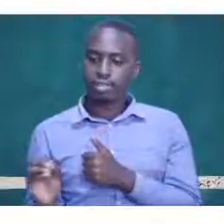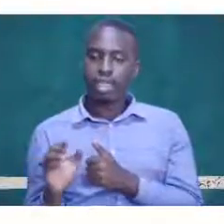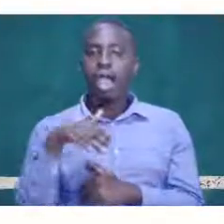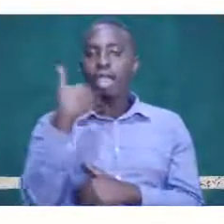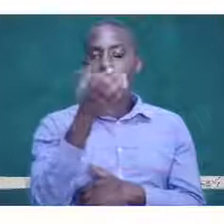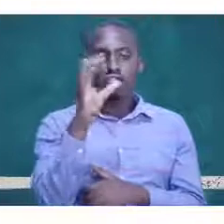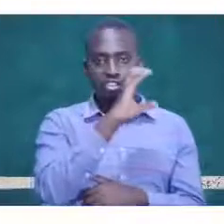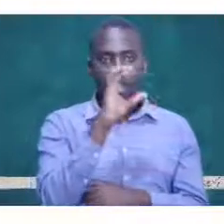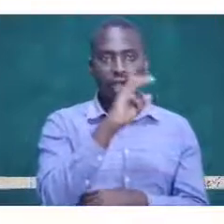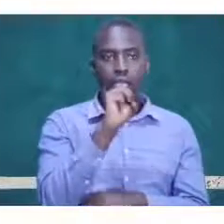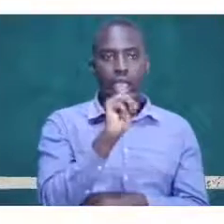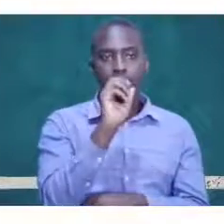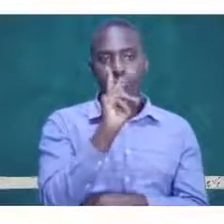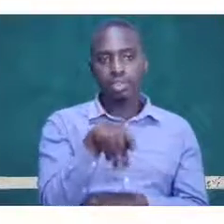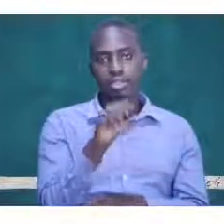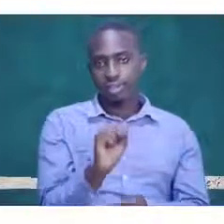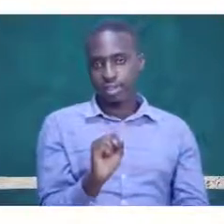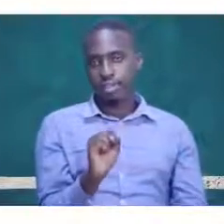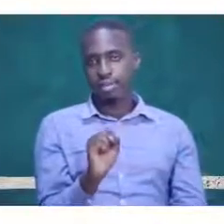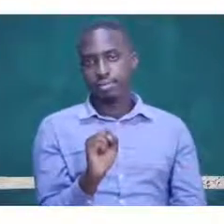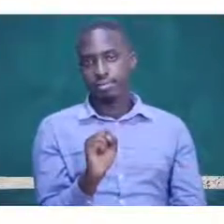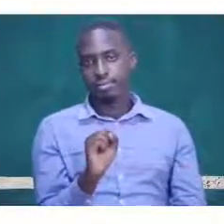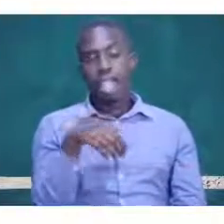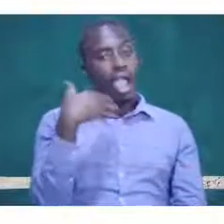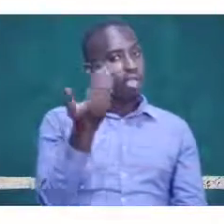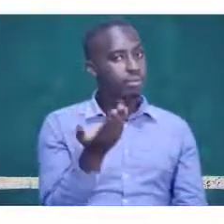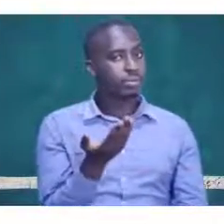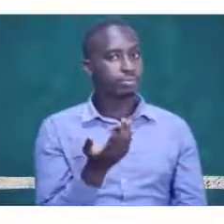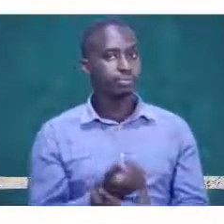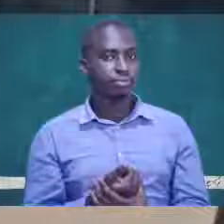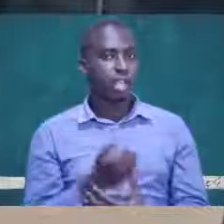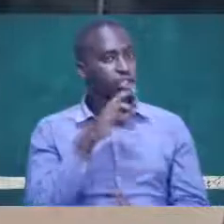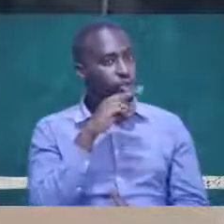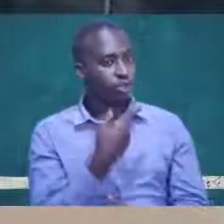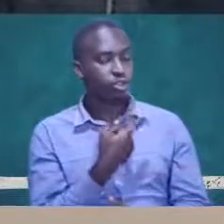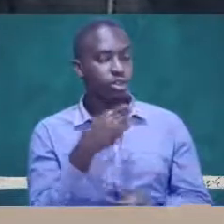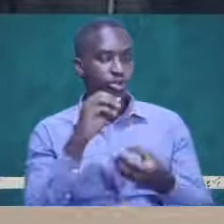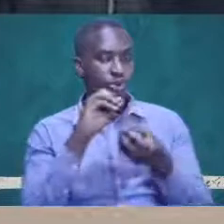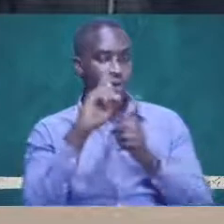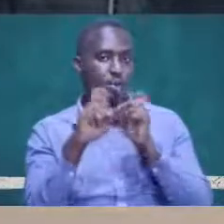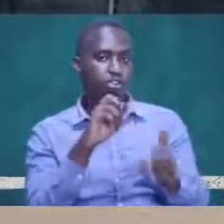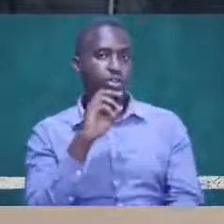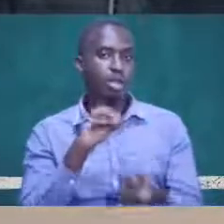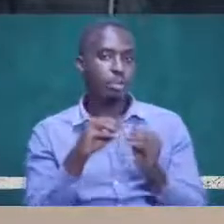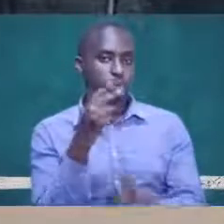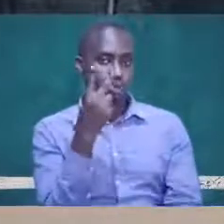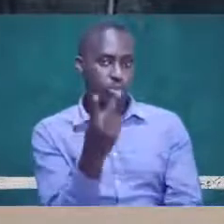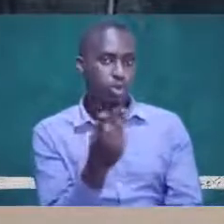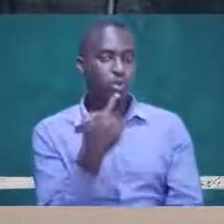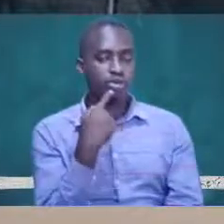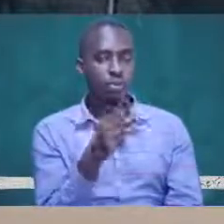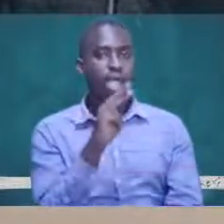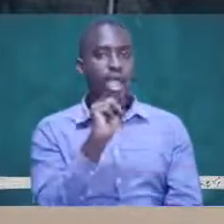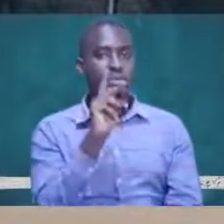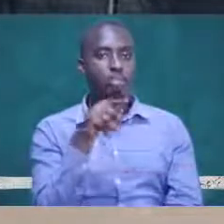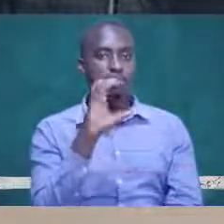Find marginal propensity to save. Now, the solution of question 2, which is marginal propensity